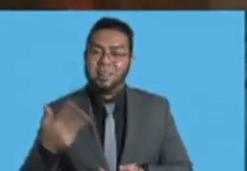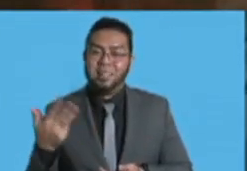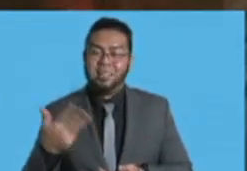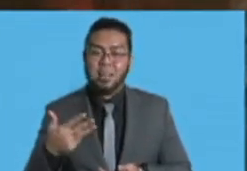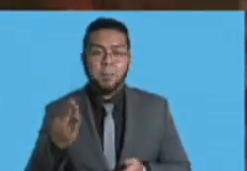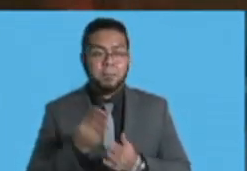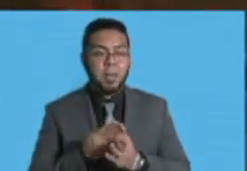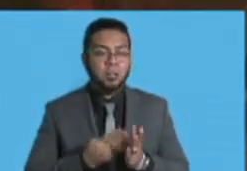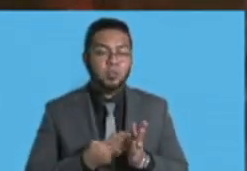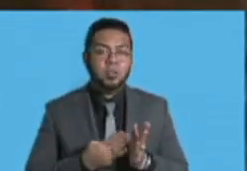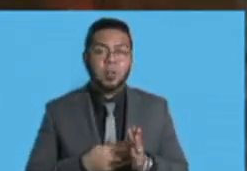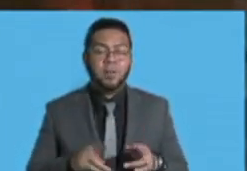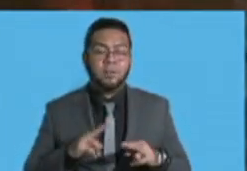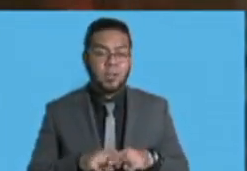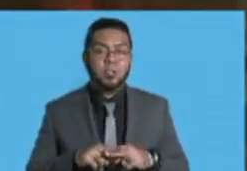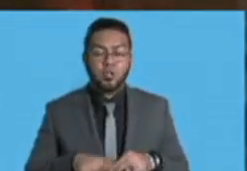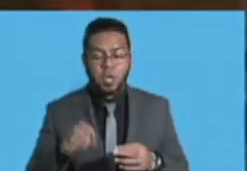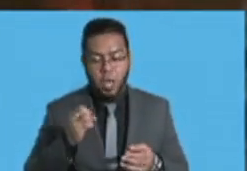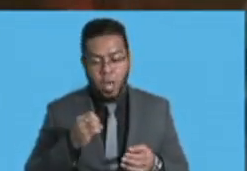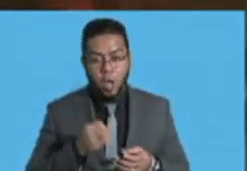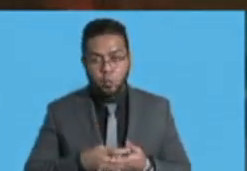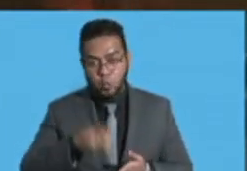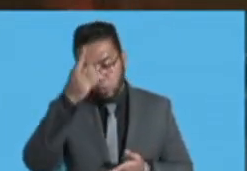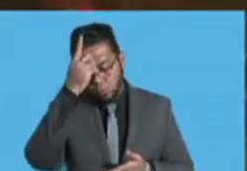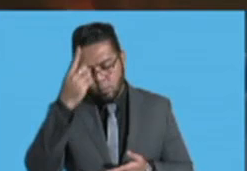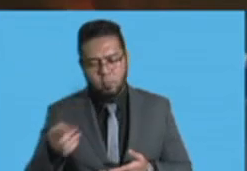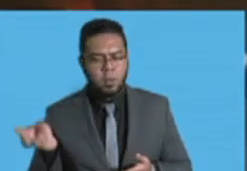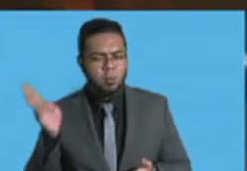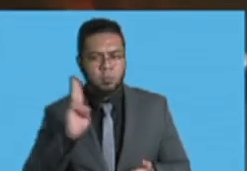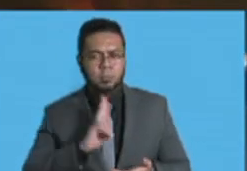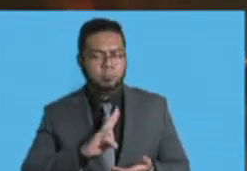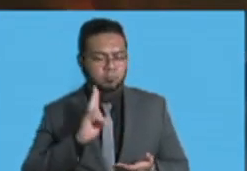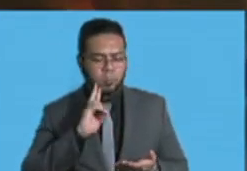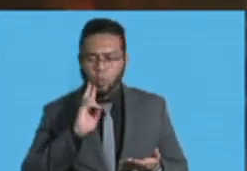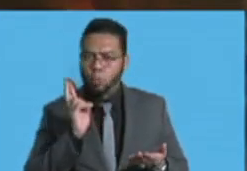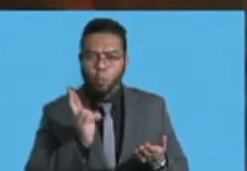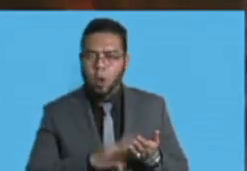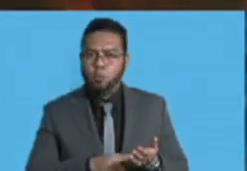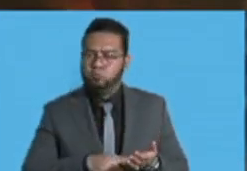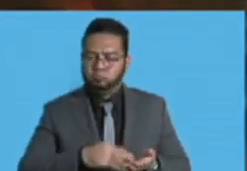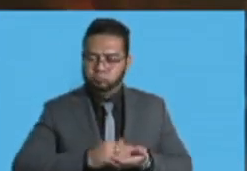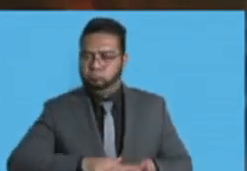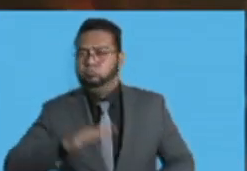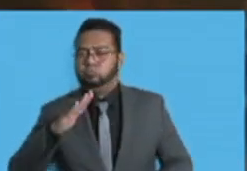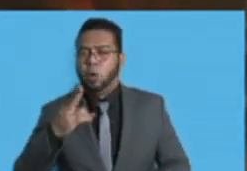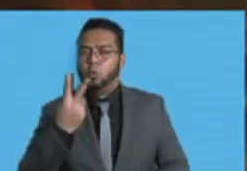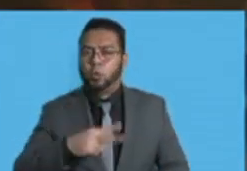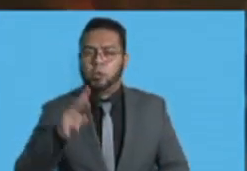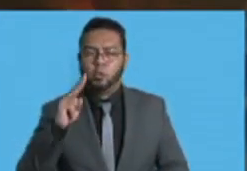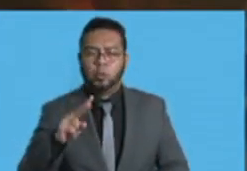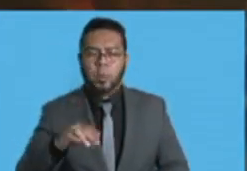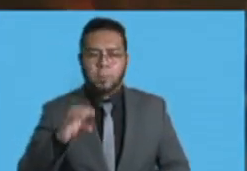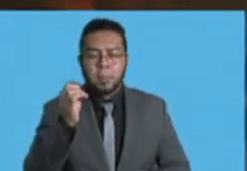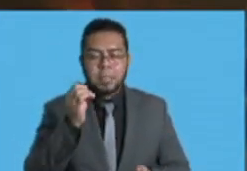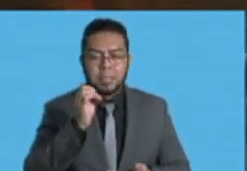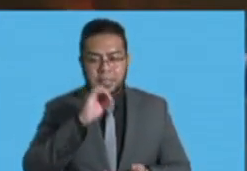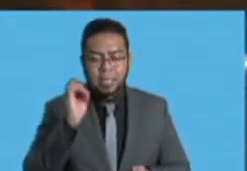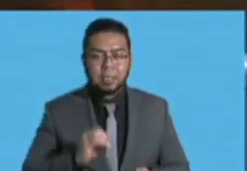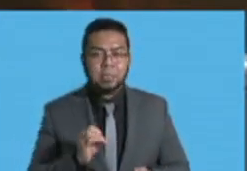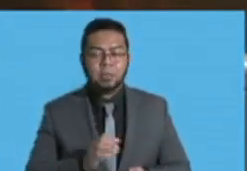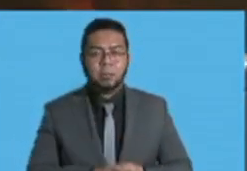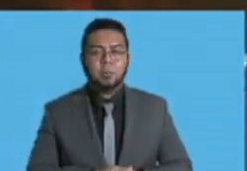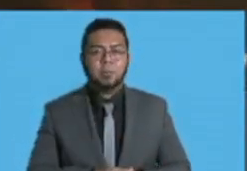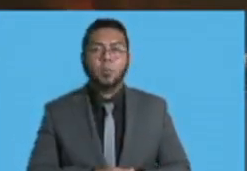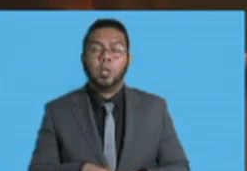allocation, Fijian education will be a record amount, 22% of national expenditure for